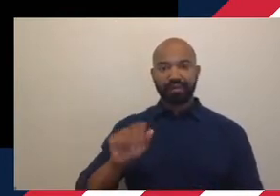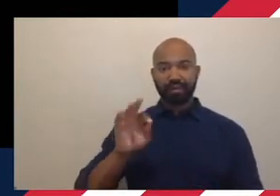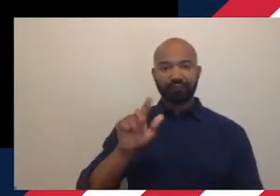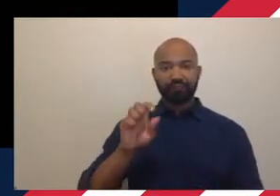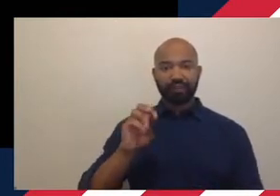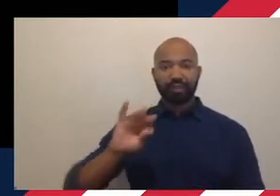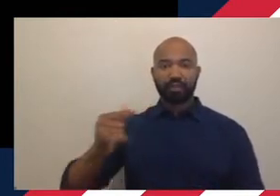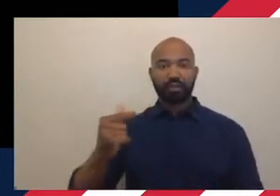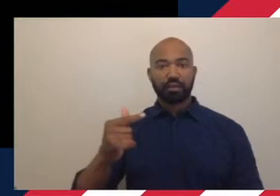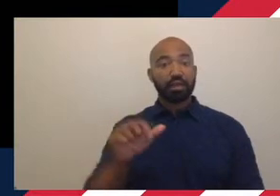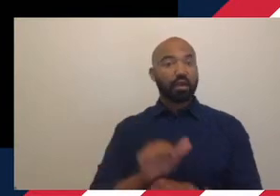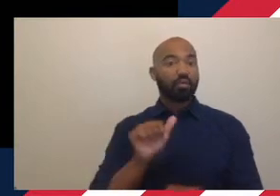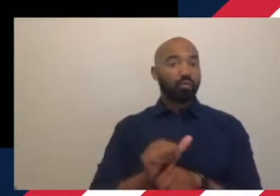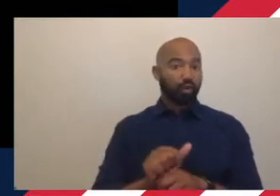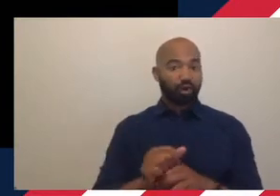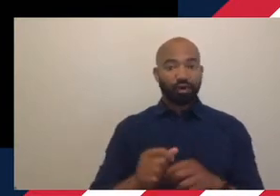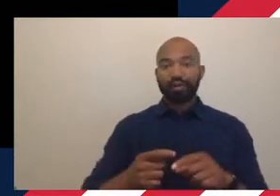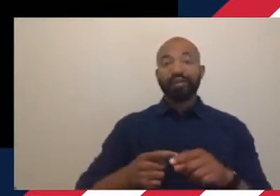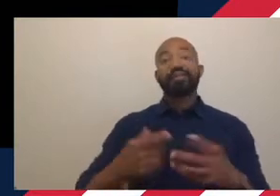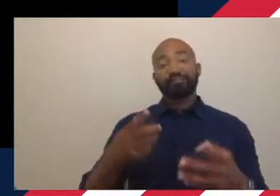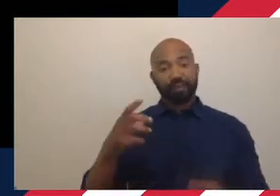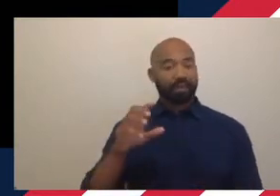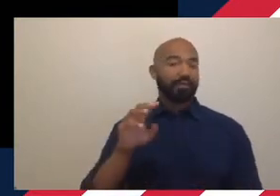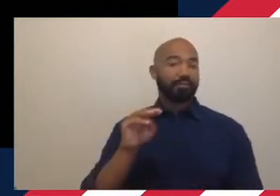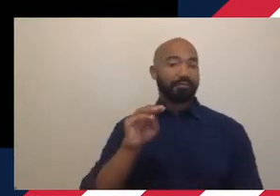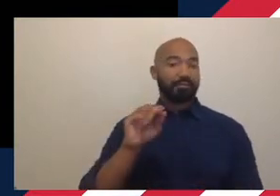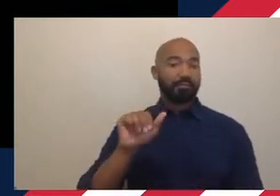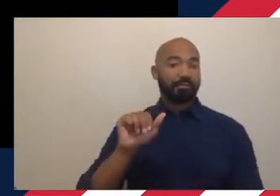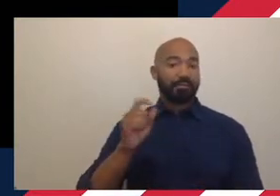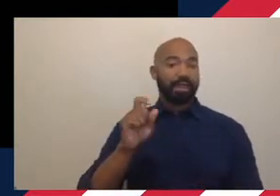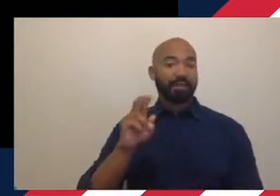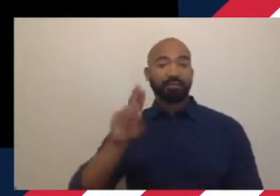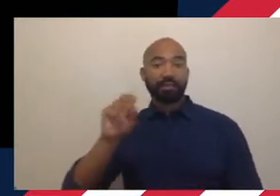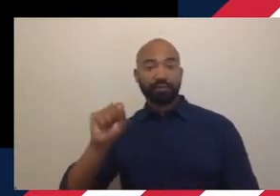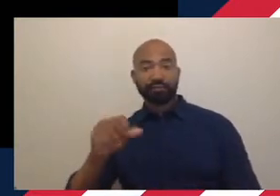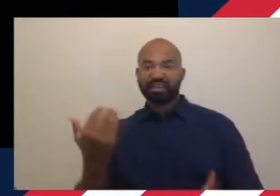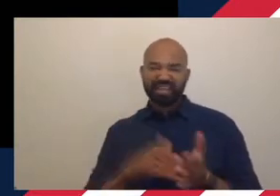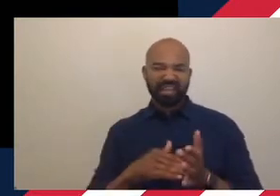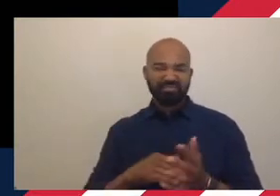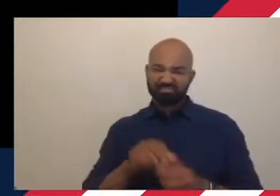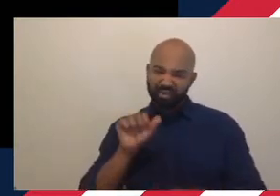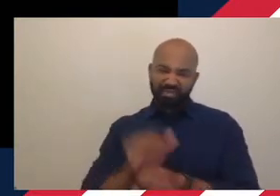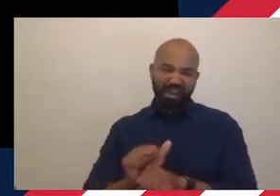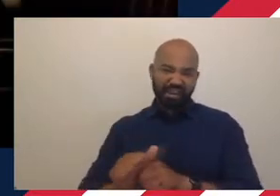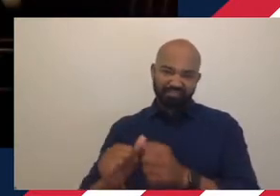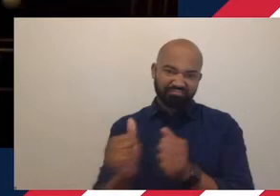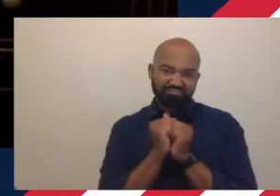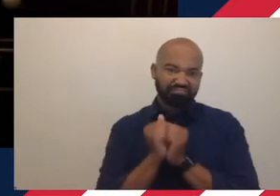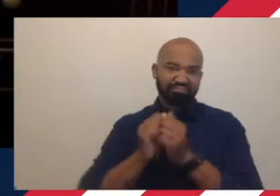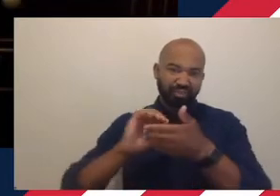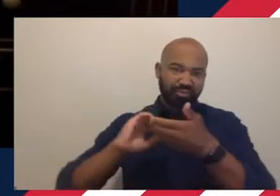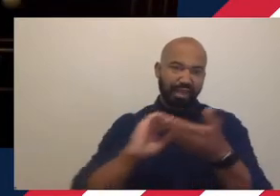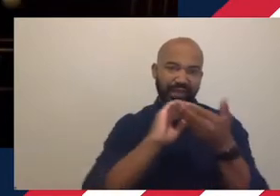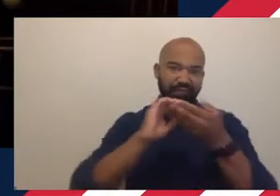from Hattiesburg, Mississippi. United, united, united.